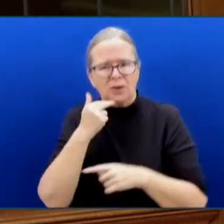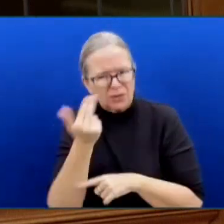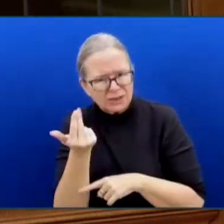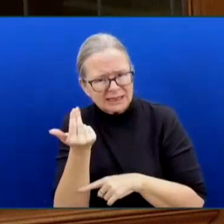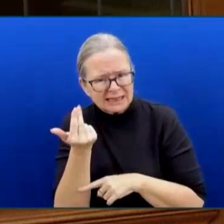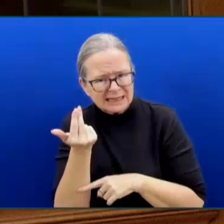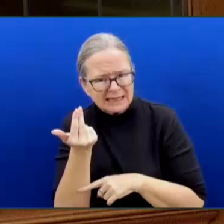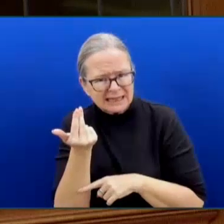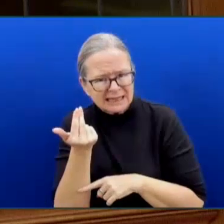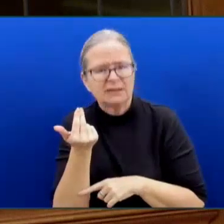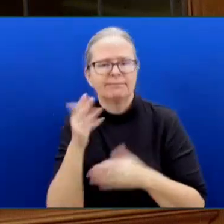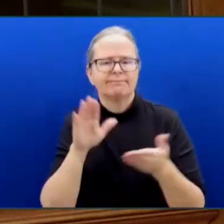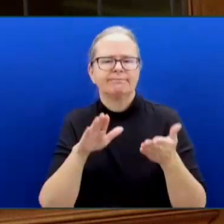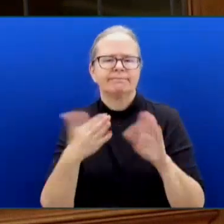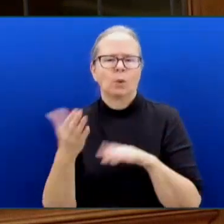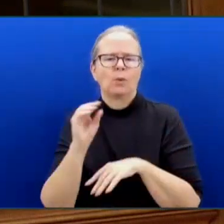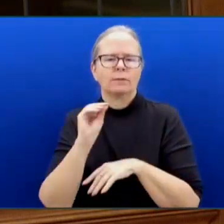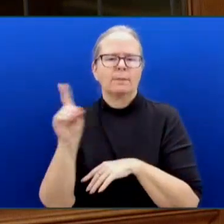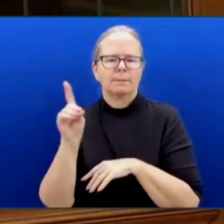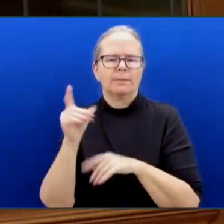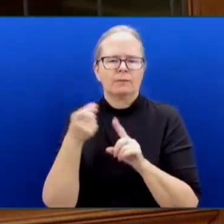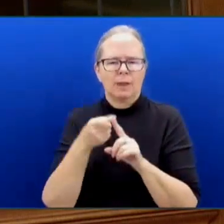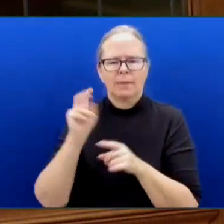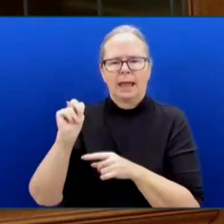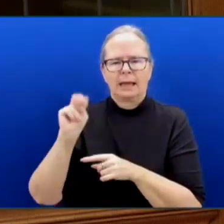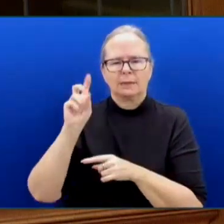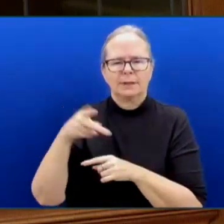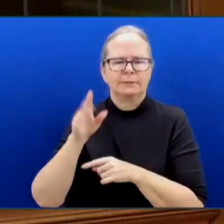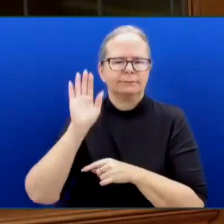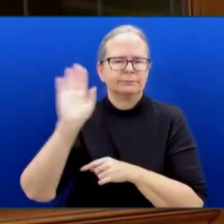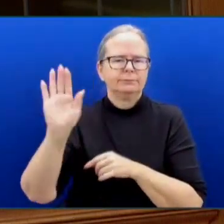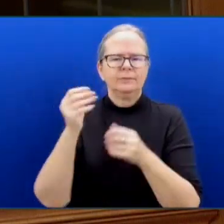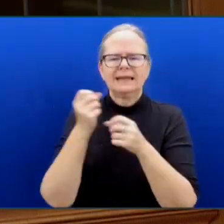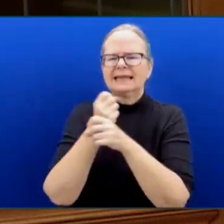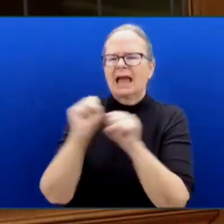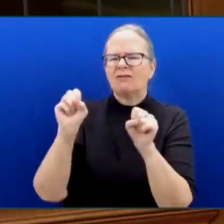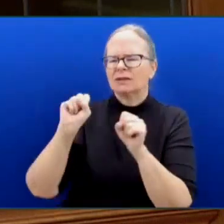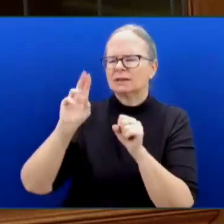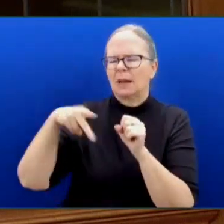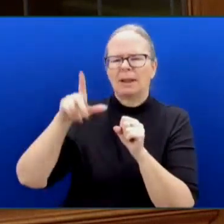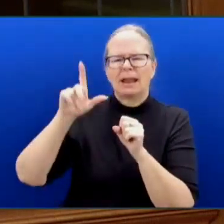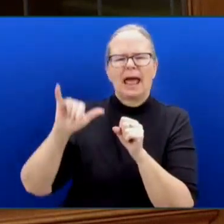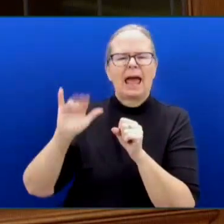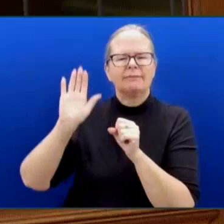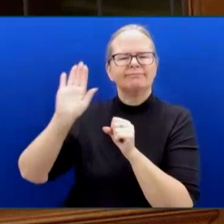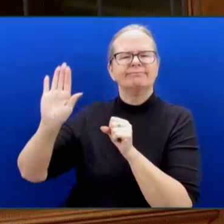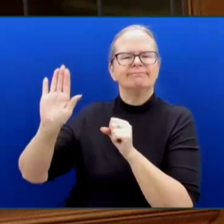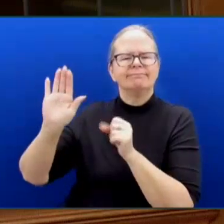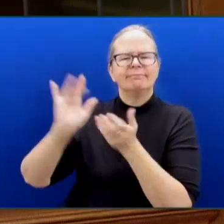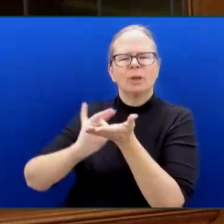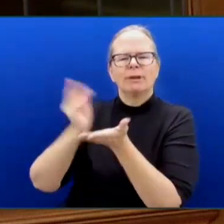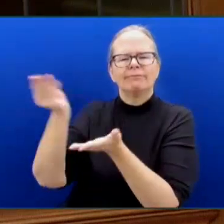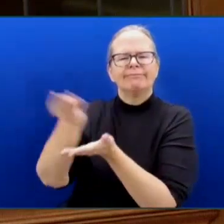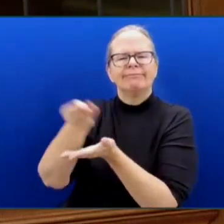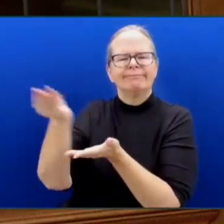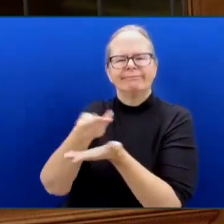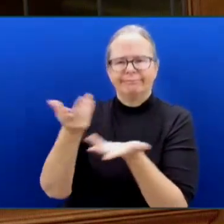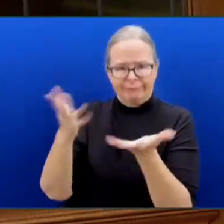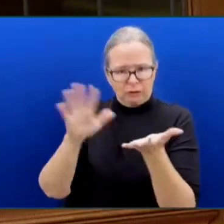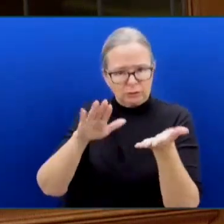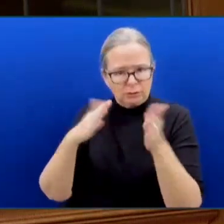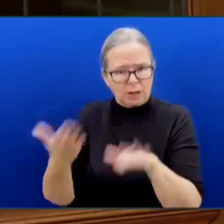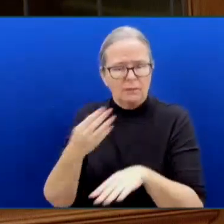NDP safe supply drugs at the age of 14. The drugs that killed Camilla were